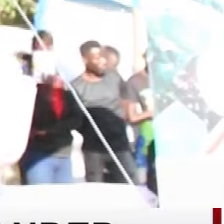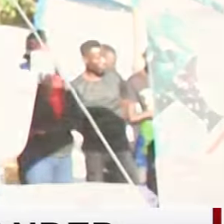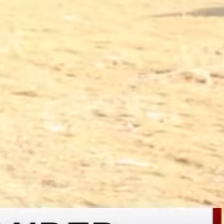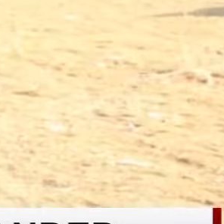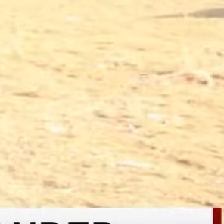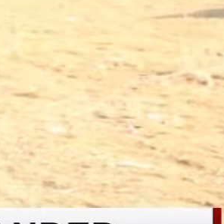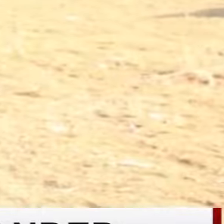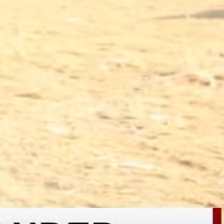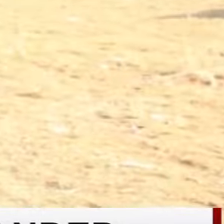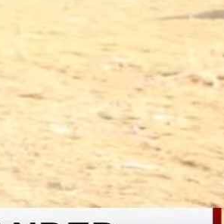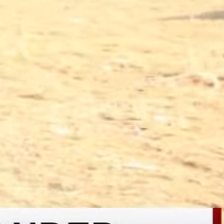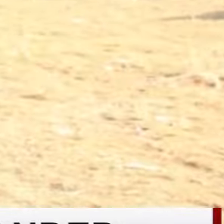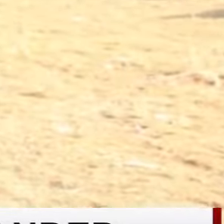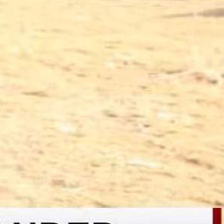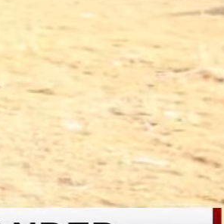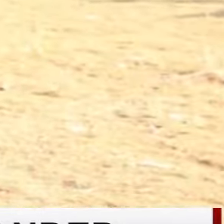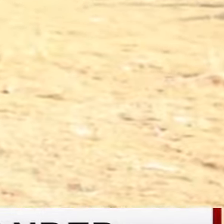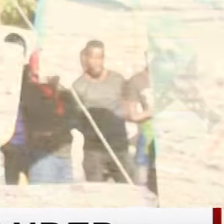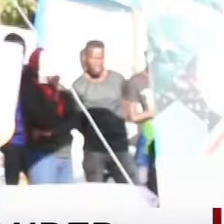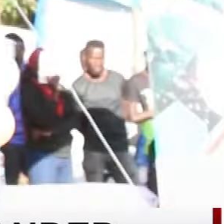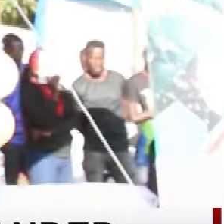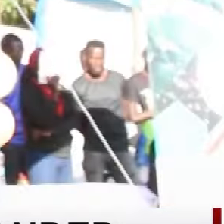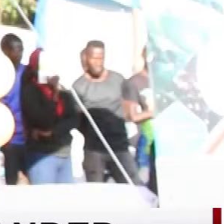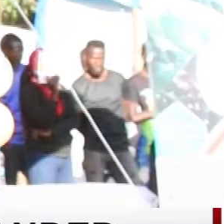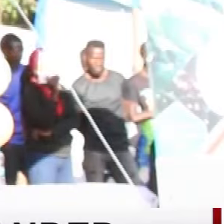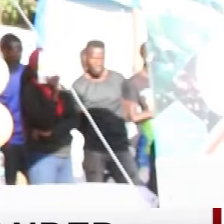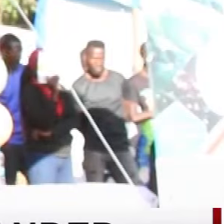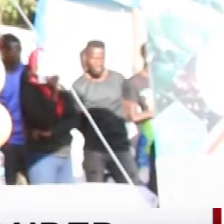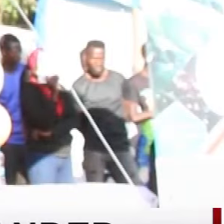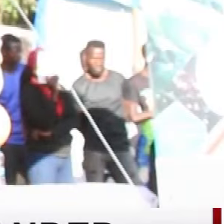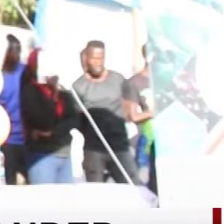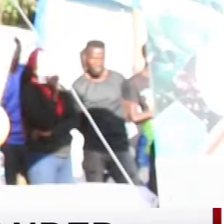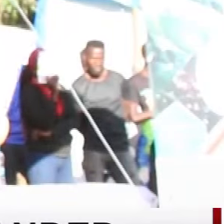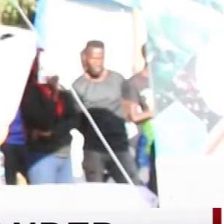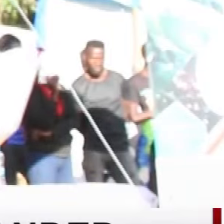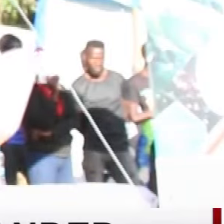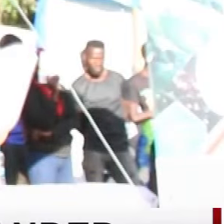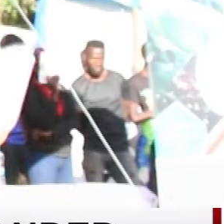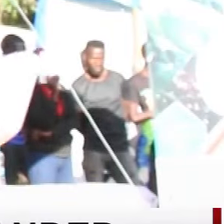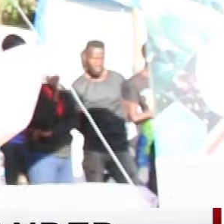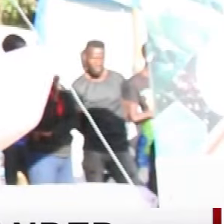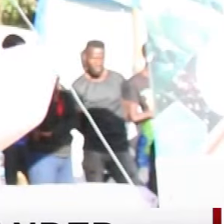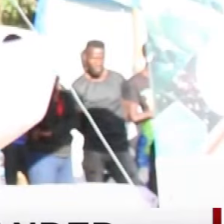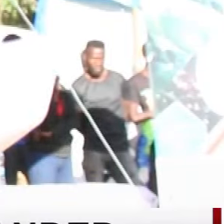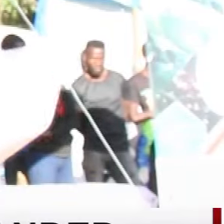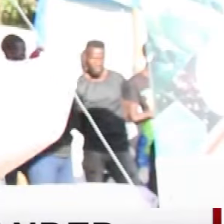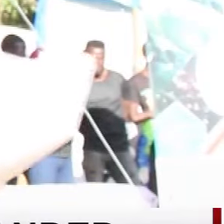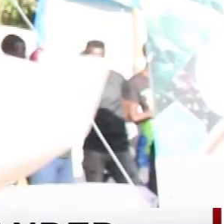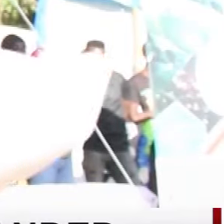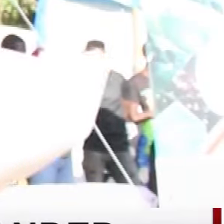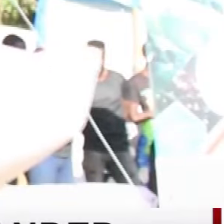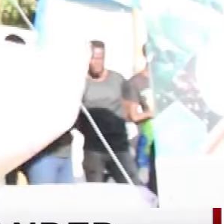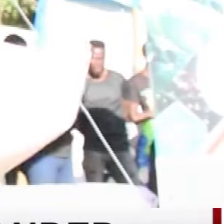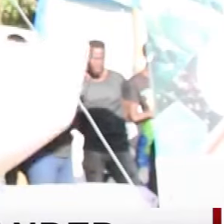Excellence has increased the products on the Sustainable Agricultural Financing Facility